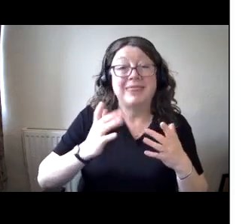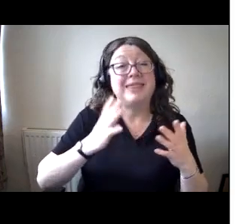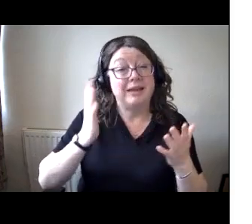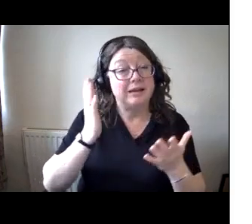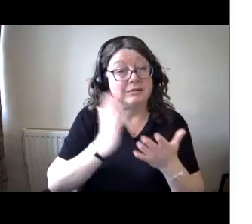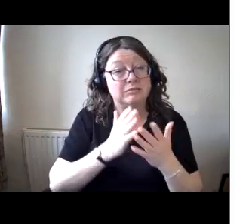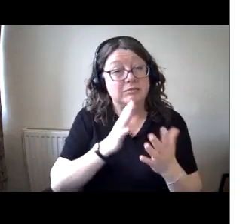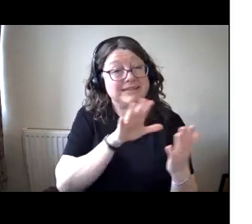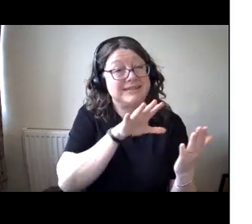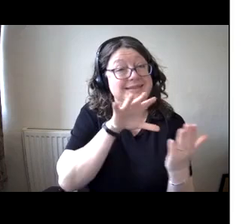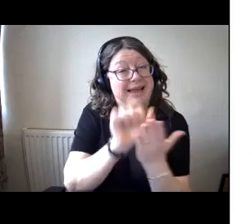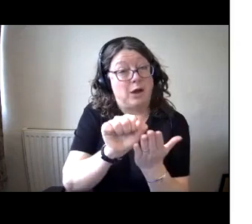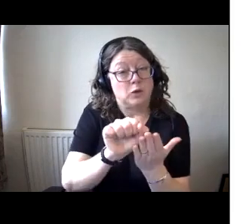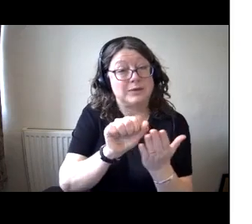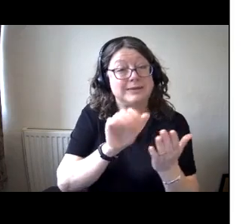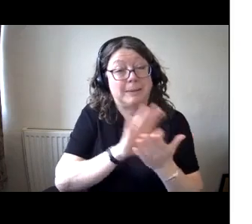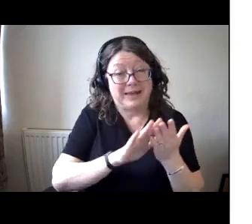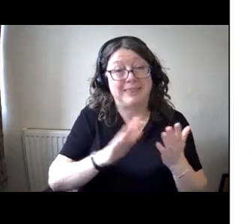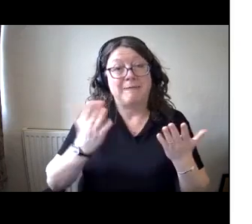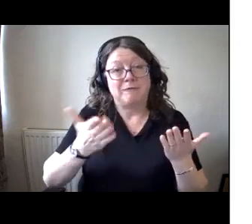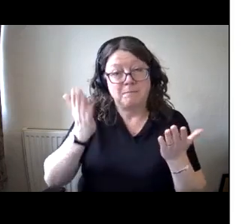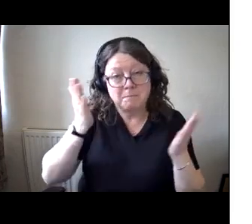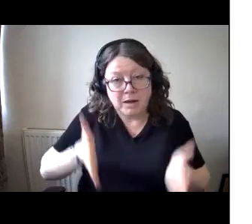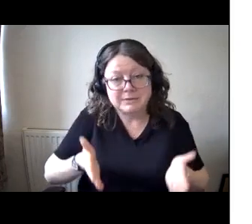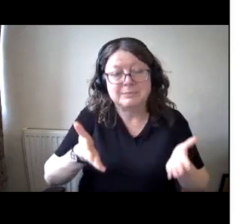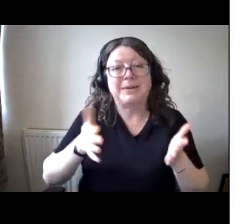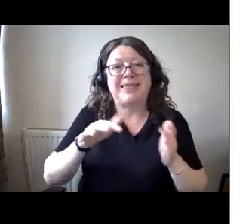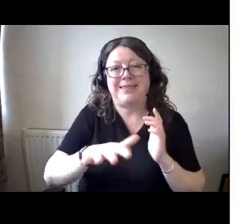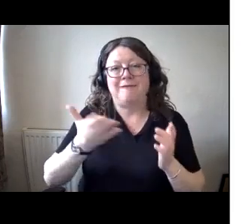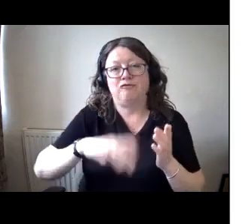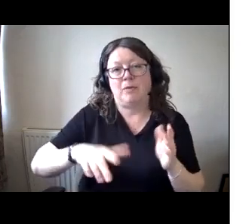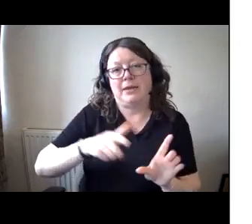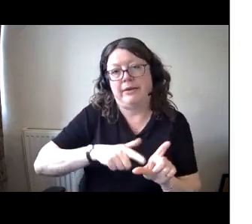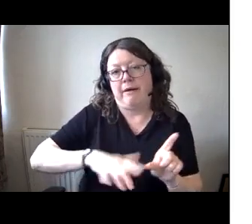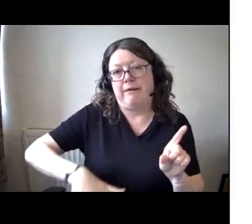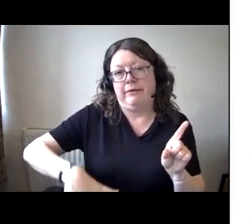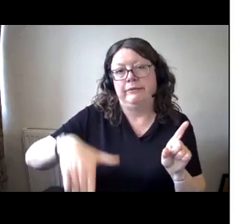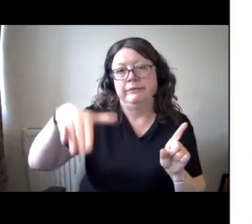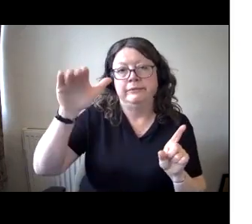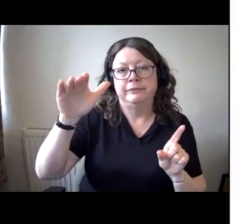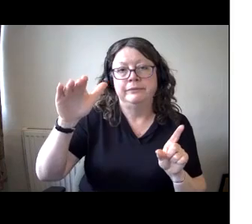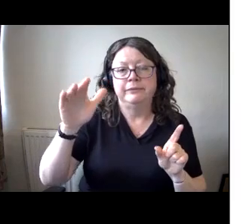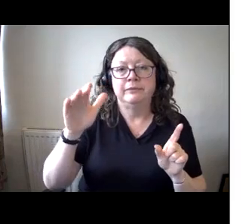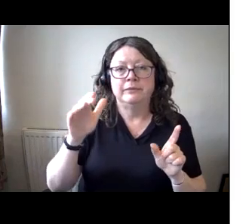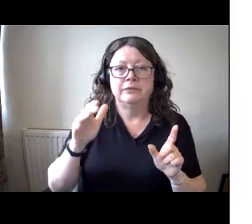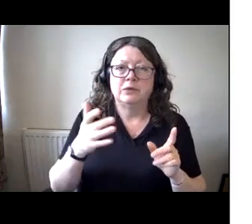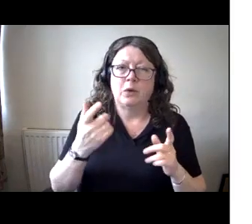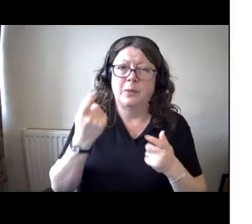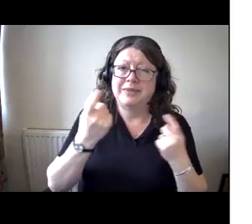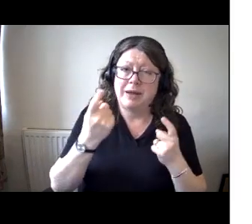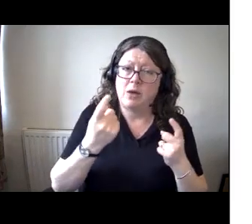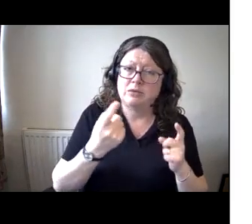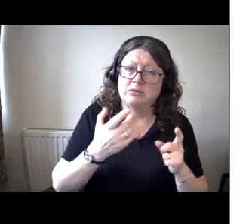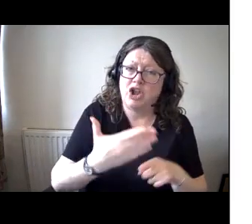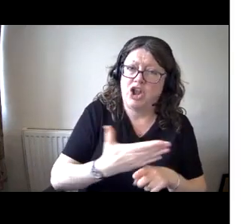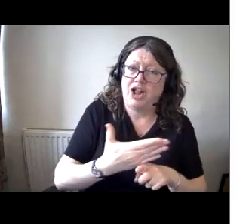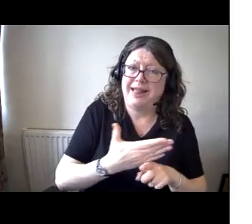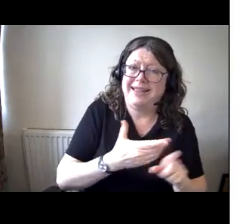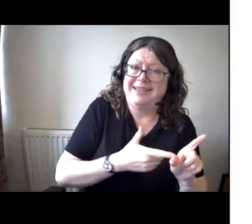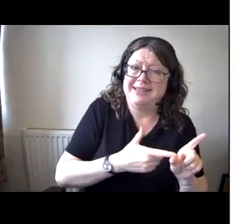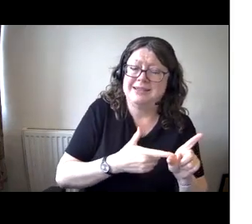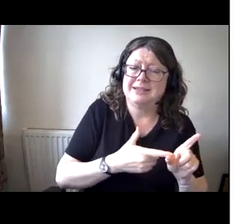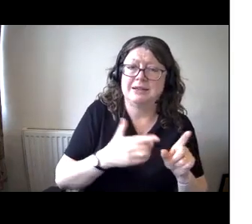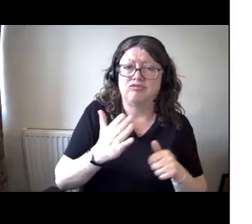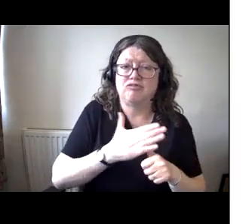early childhood. So our children that we're thinking about now are our early years, our primary age children, that need those challenges,